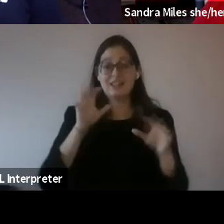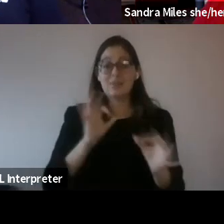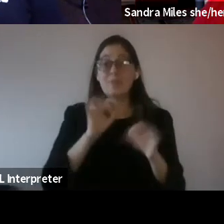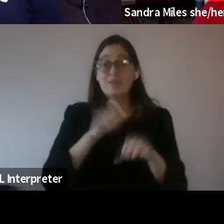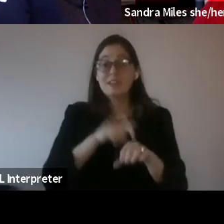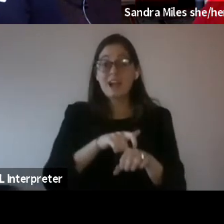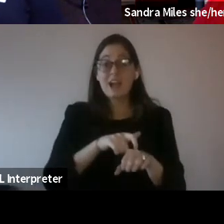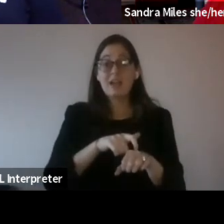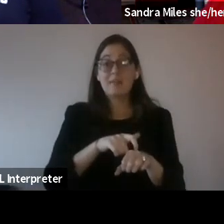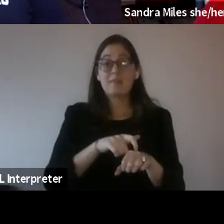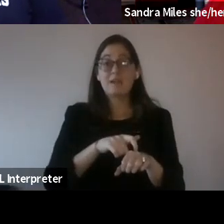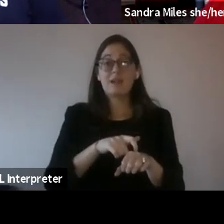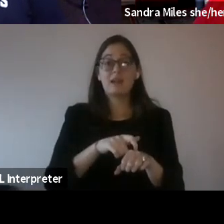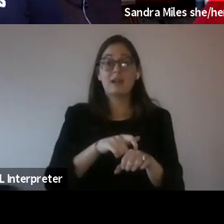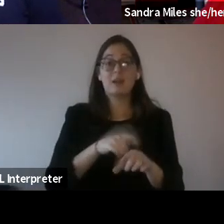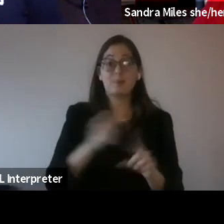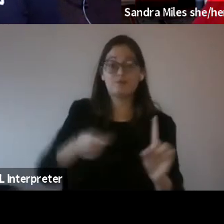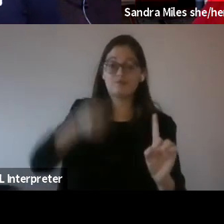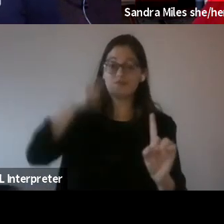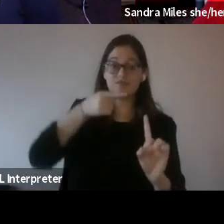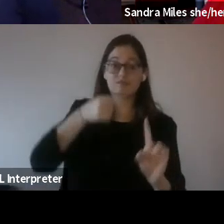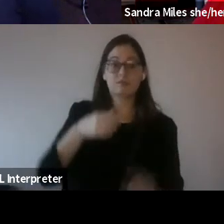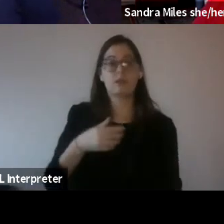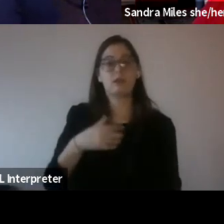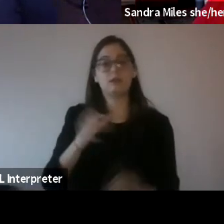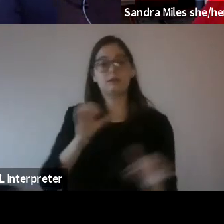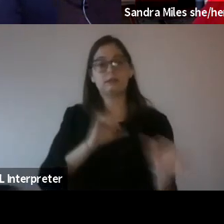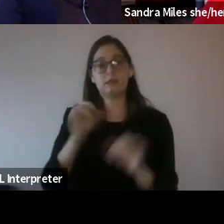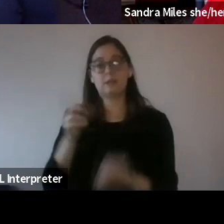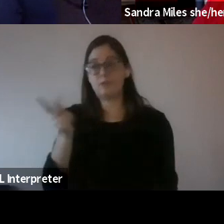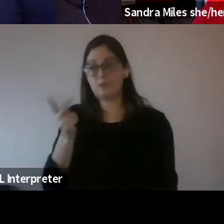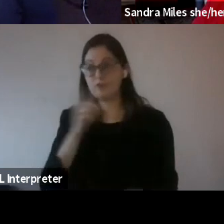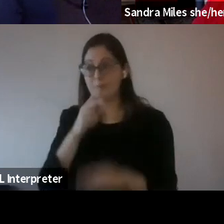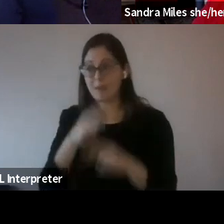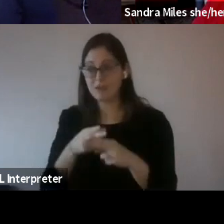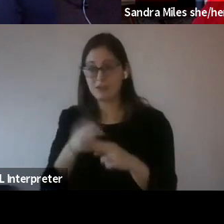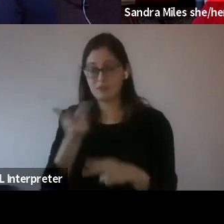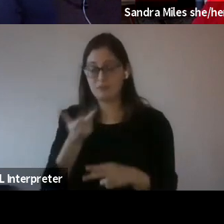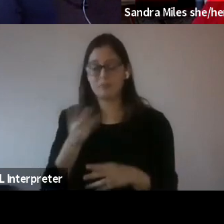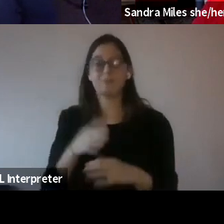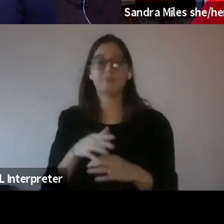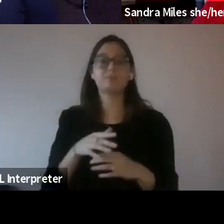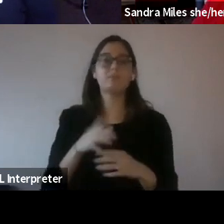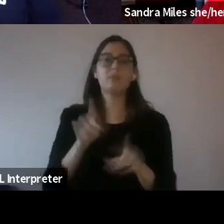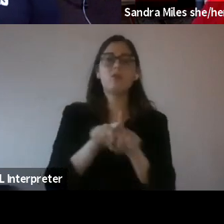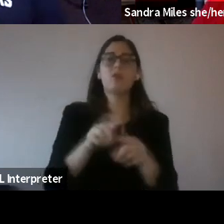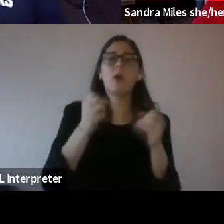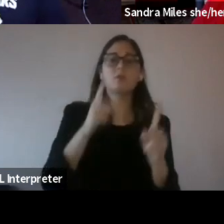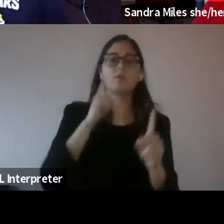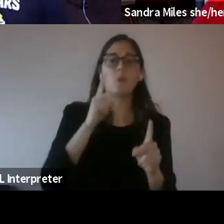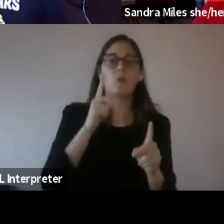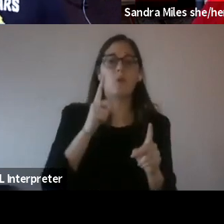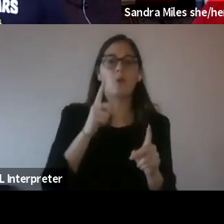in the highlighting, as Ms. Phillips had mentioned and Rory has mentioned, you have mentioned as well, but also the opportunity to get it